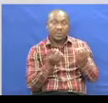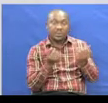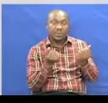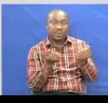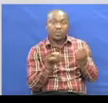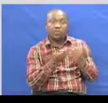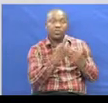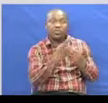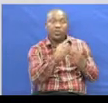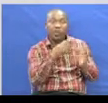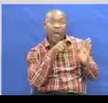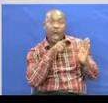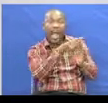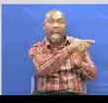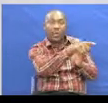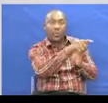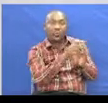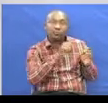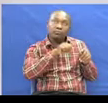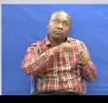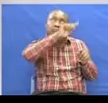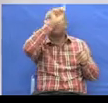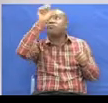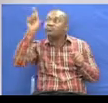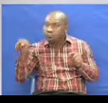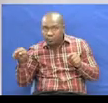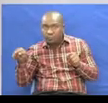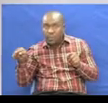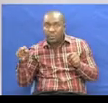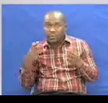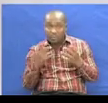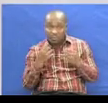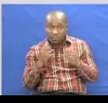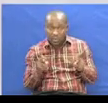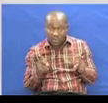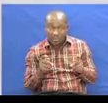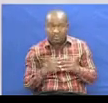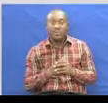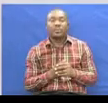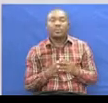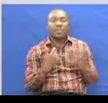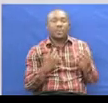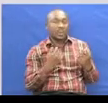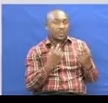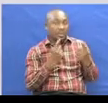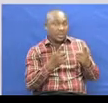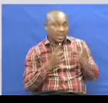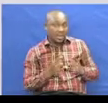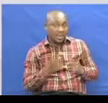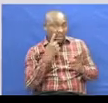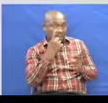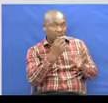moving to another side. Then do not forget what is the sign of that number. It is minus, or